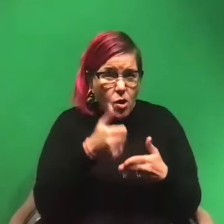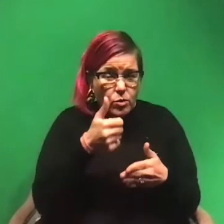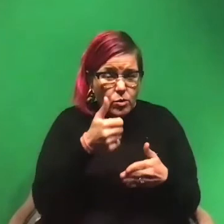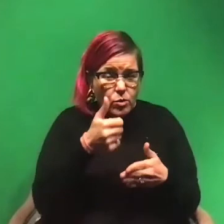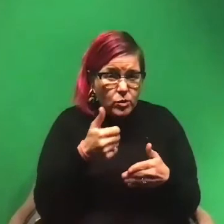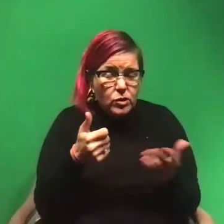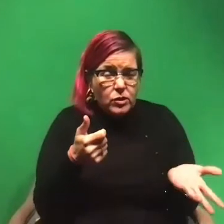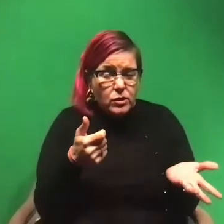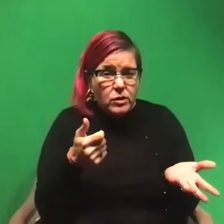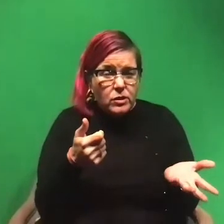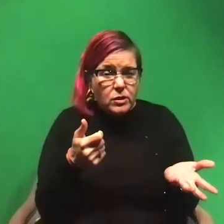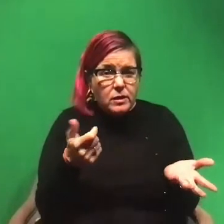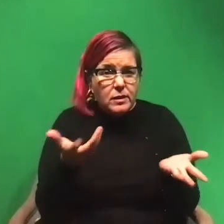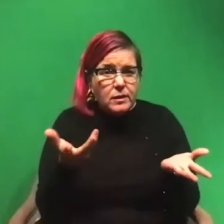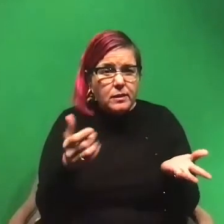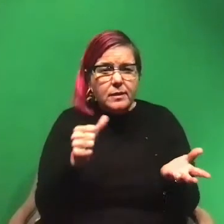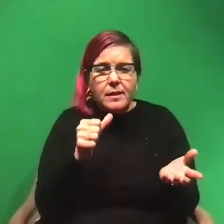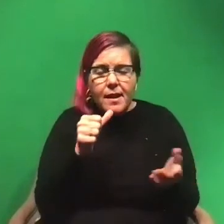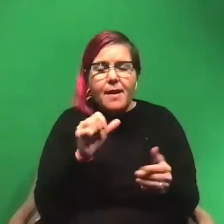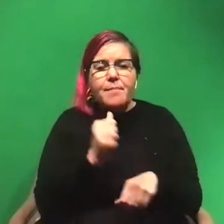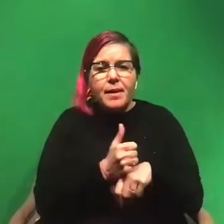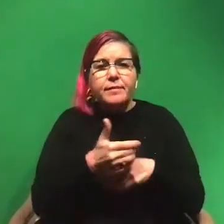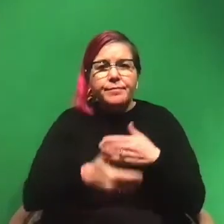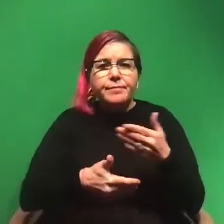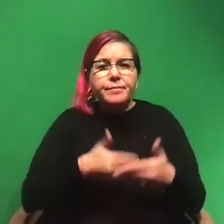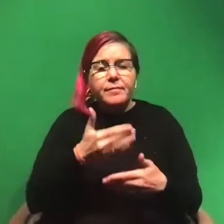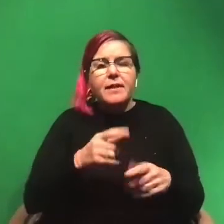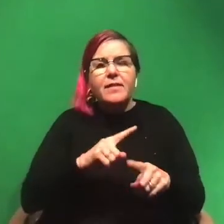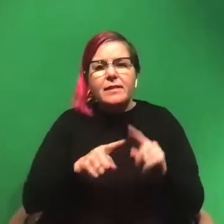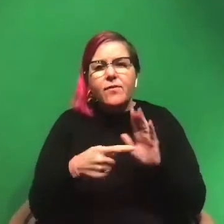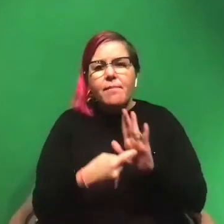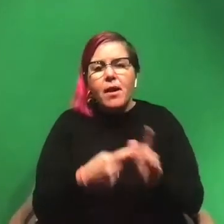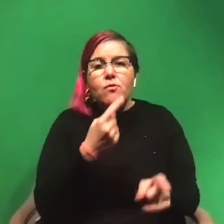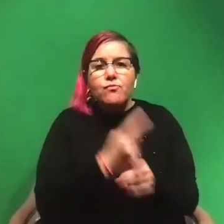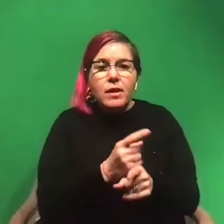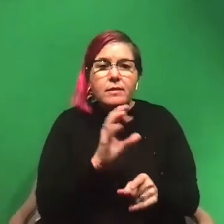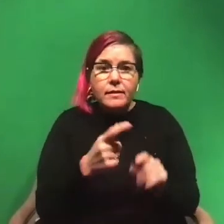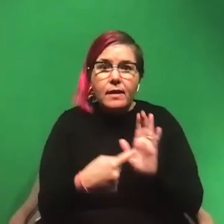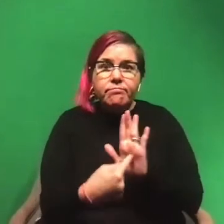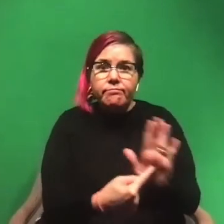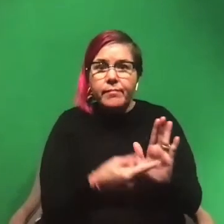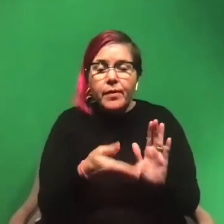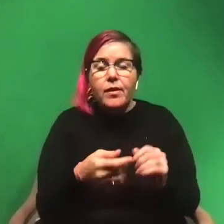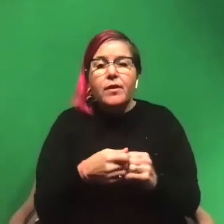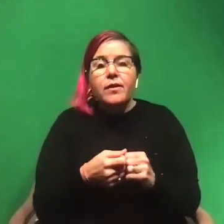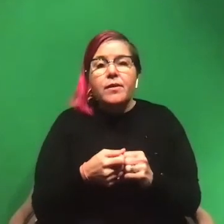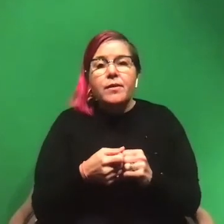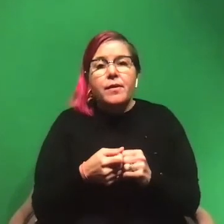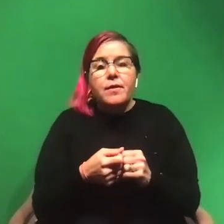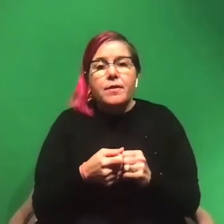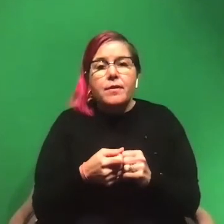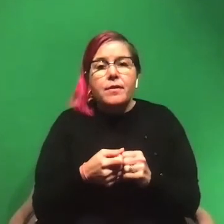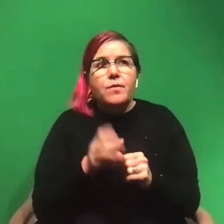not sequence-based, you have to look at a 3D model, and it's the right cell expressed there. We know